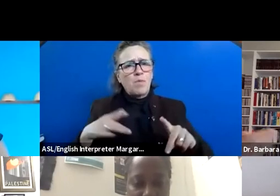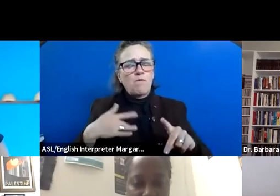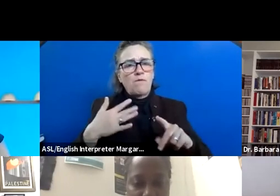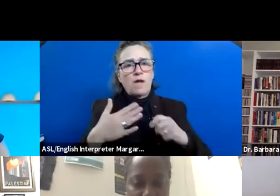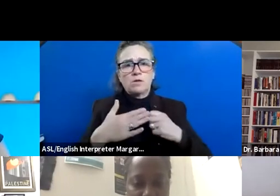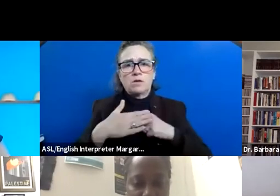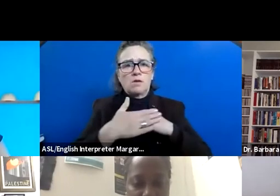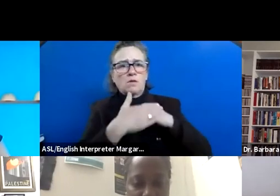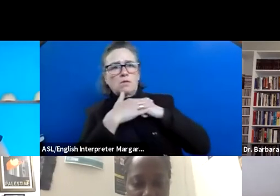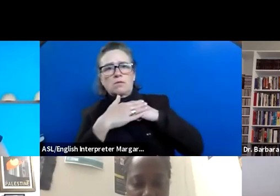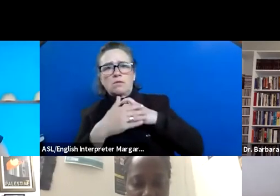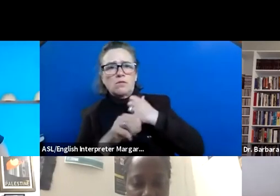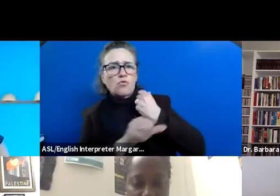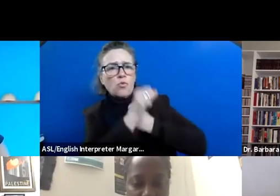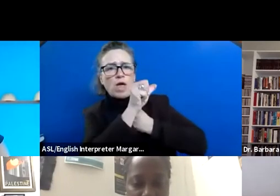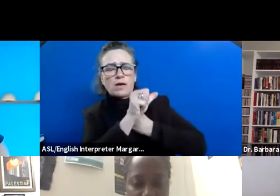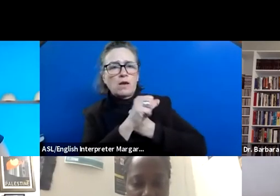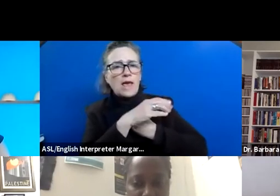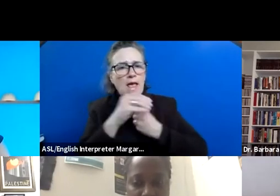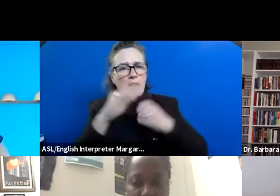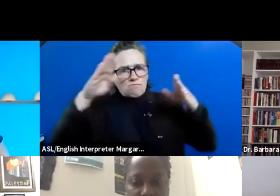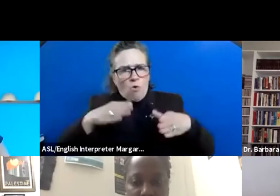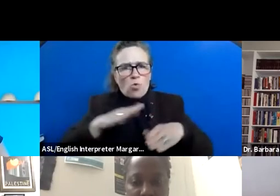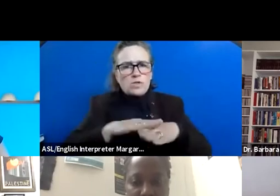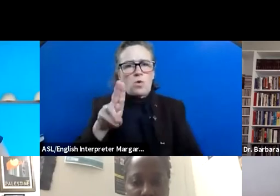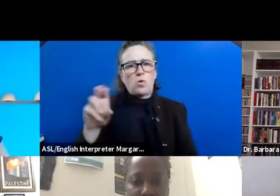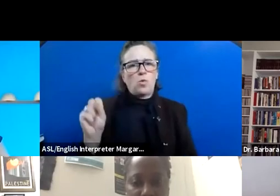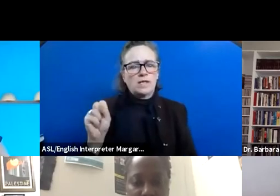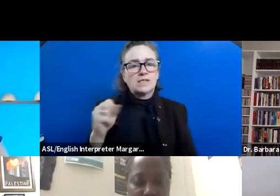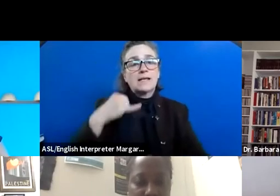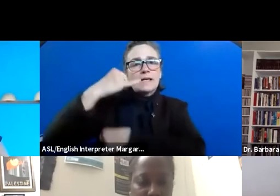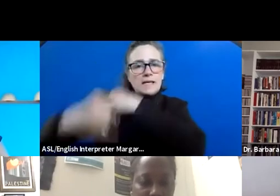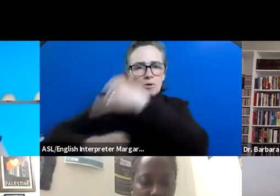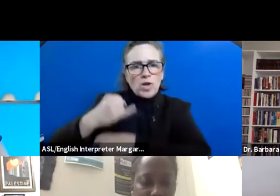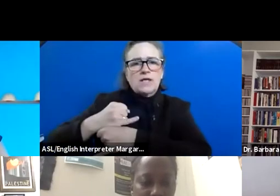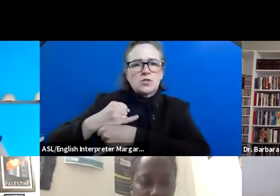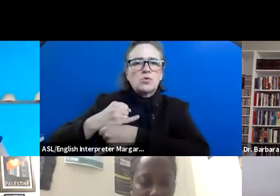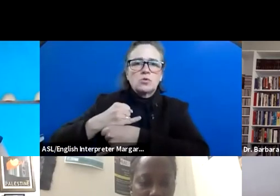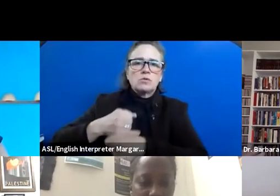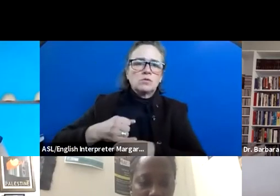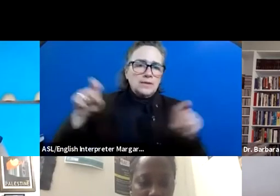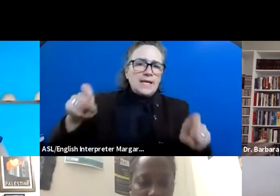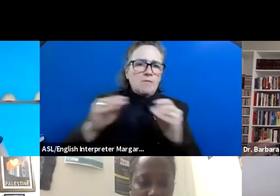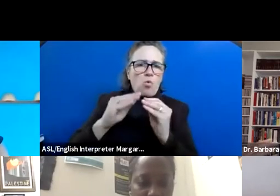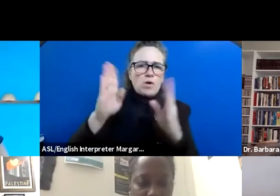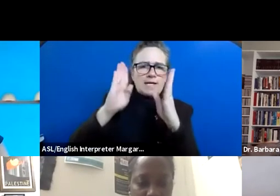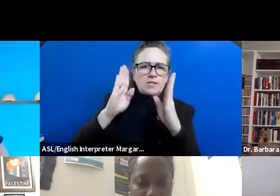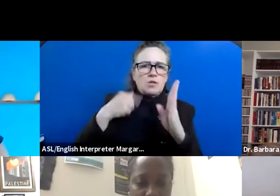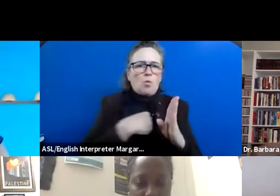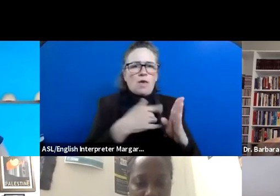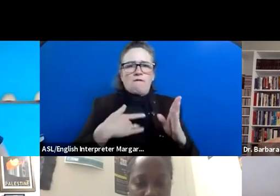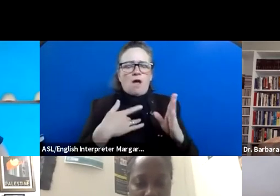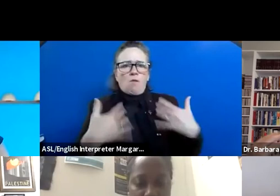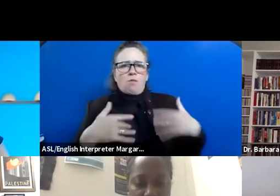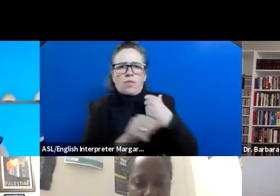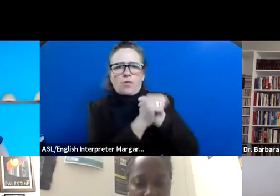look at the international as much as really the international demanded, because we see